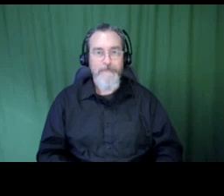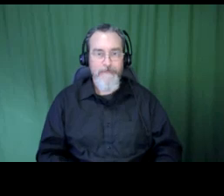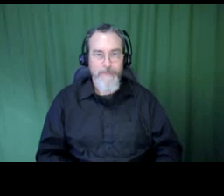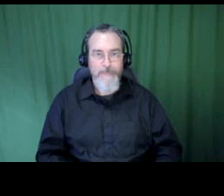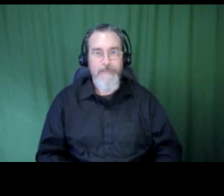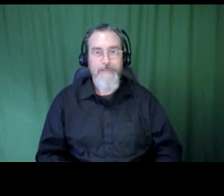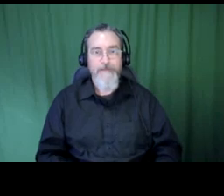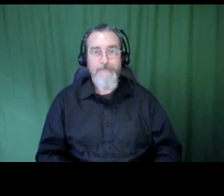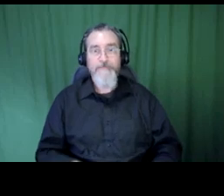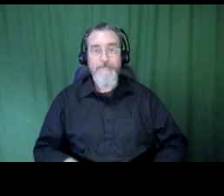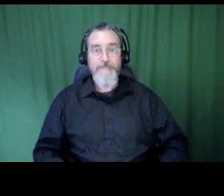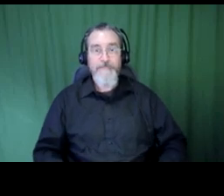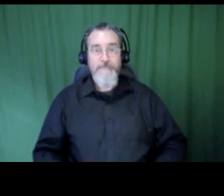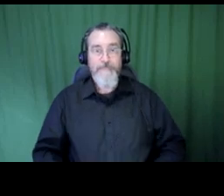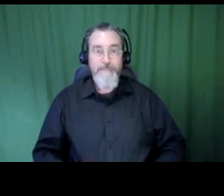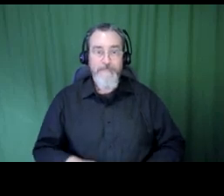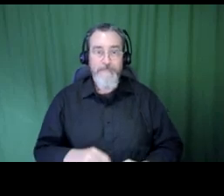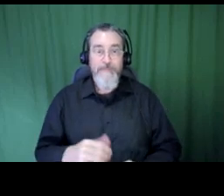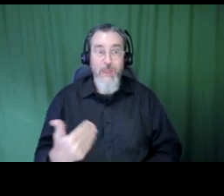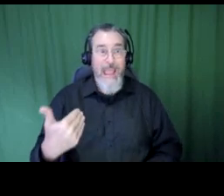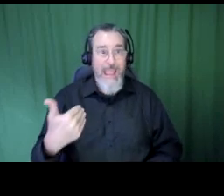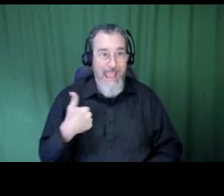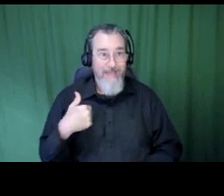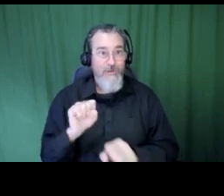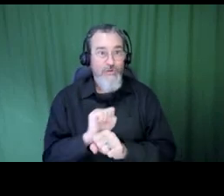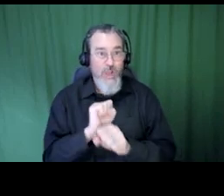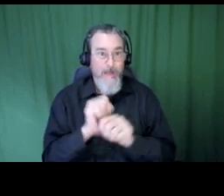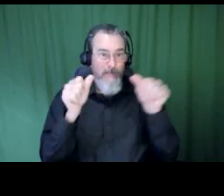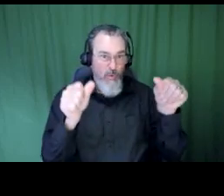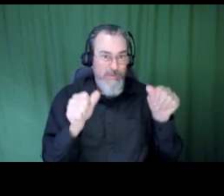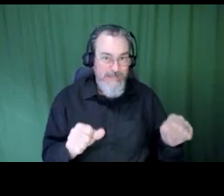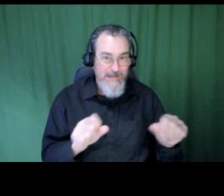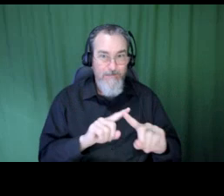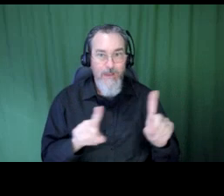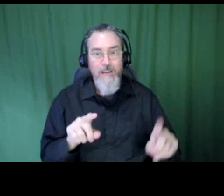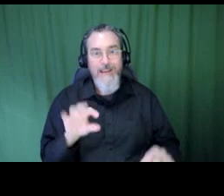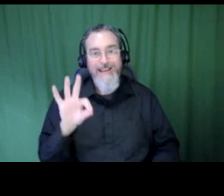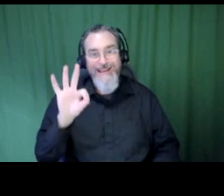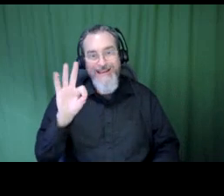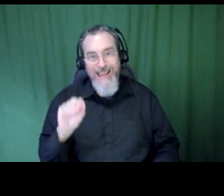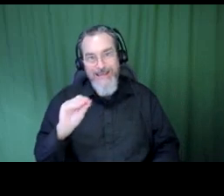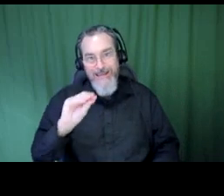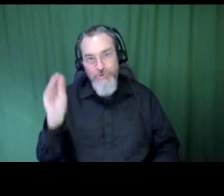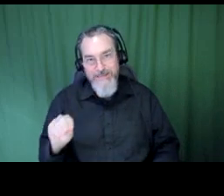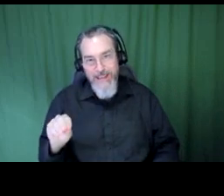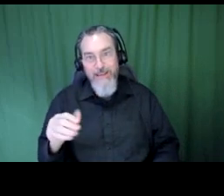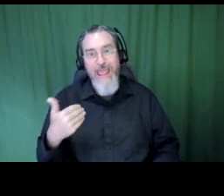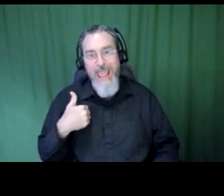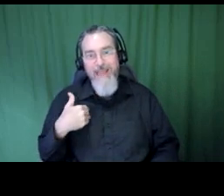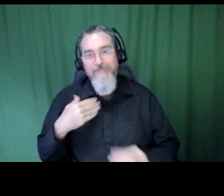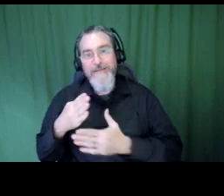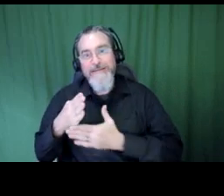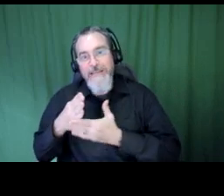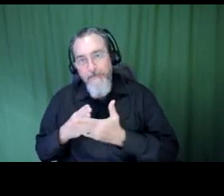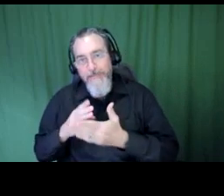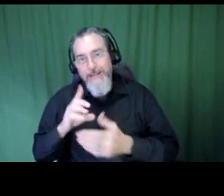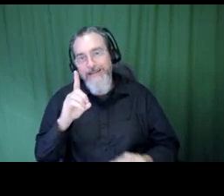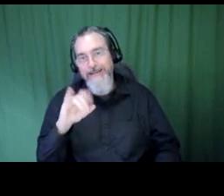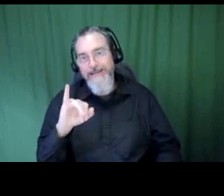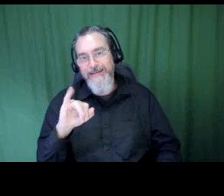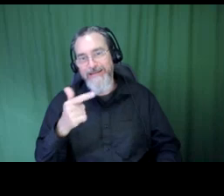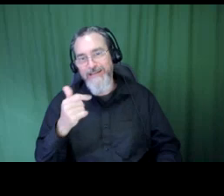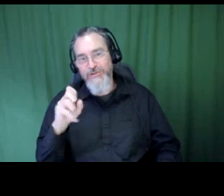there were job postings, 90% of those included some digital component and like in knowledge of different